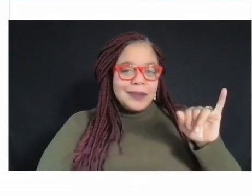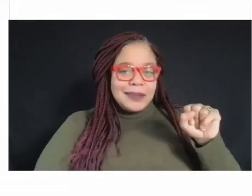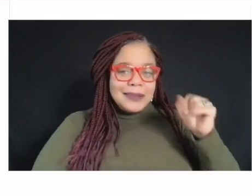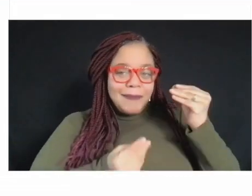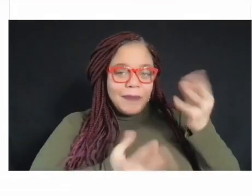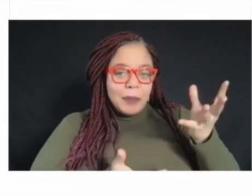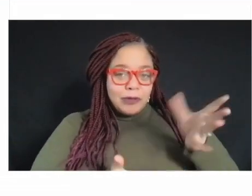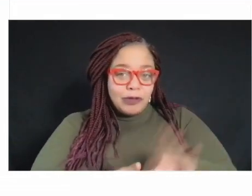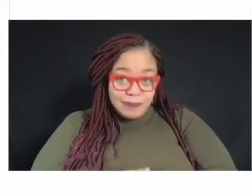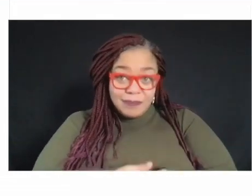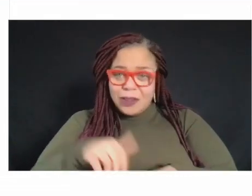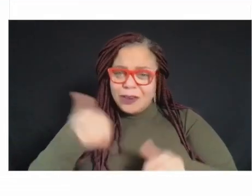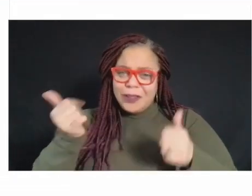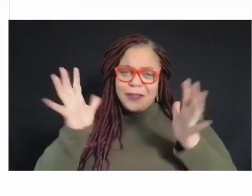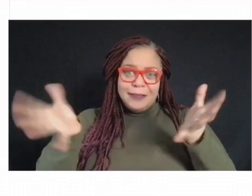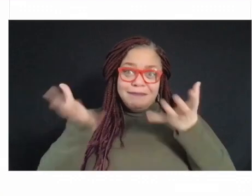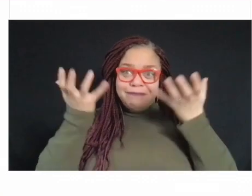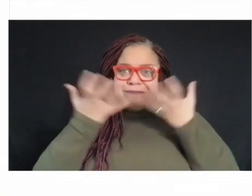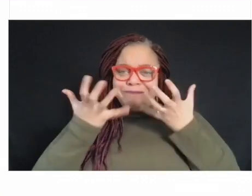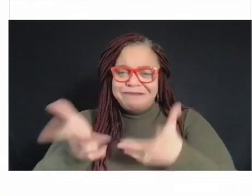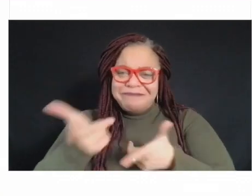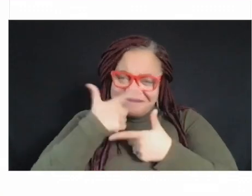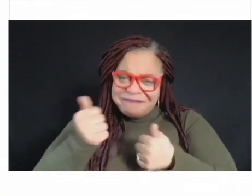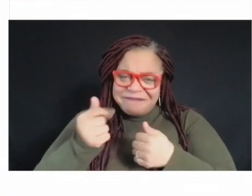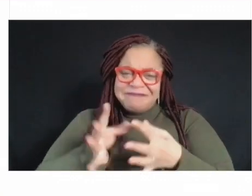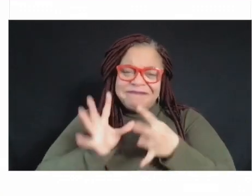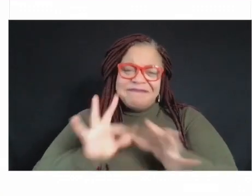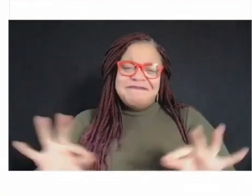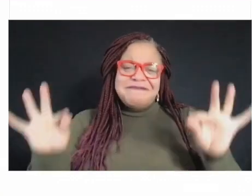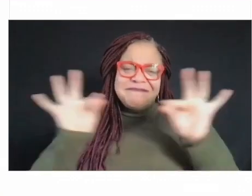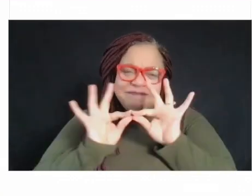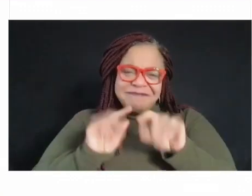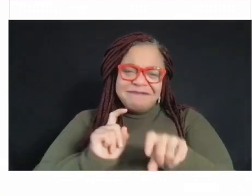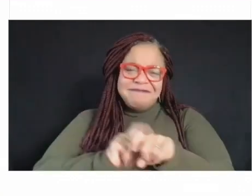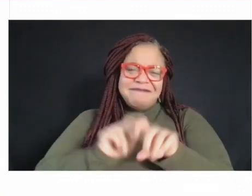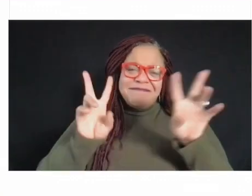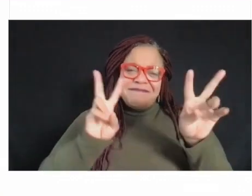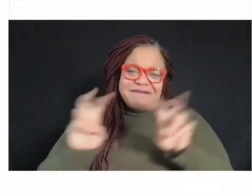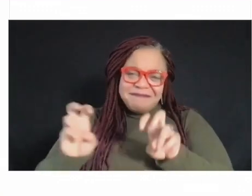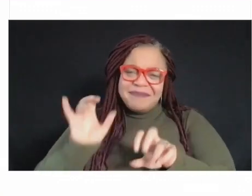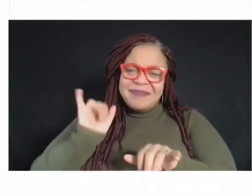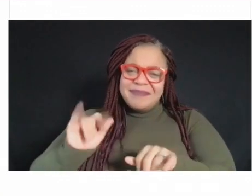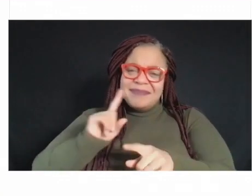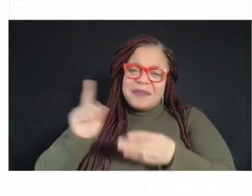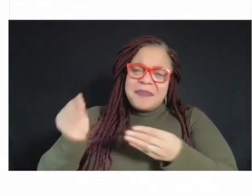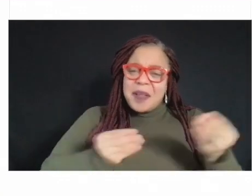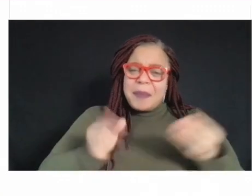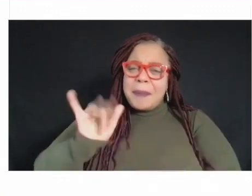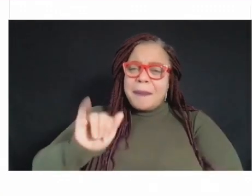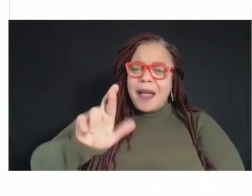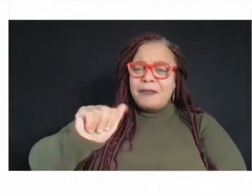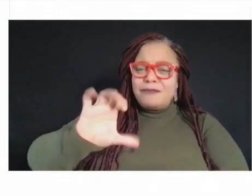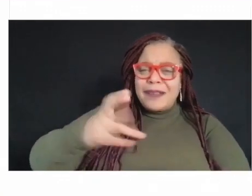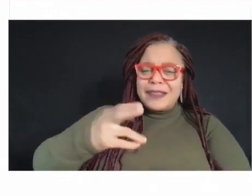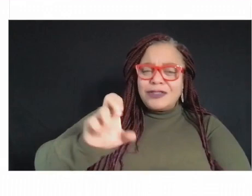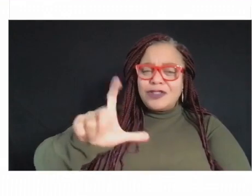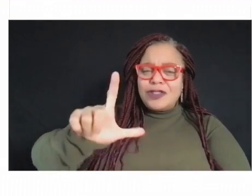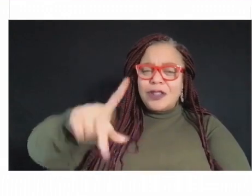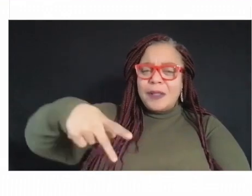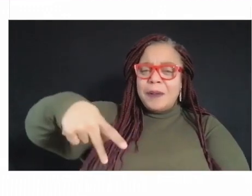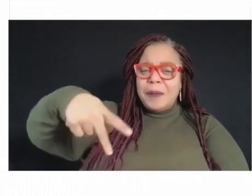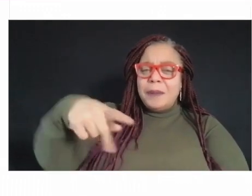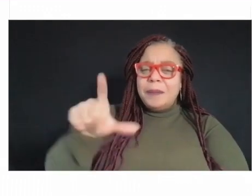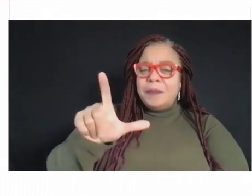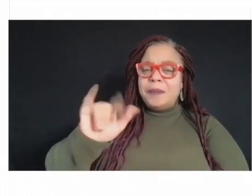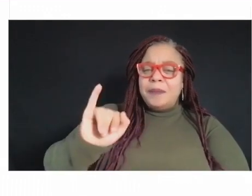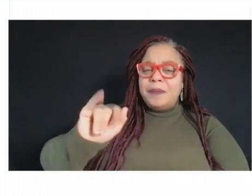important topic that's moderated by Rachel Pilch-Loeb. So Rachel, the floor is yours. Please take it